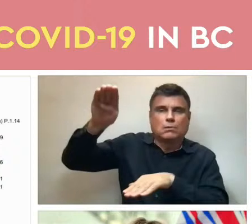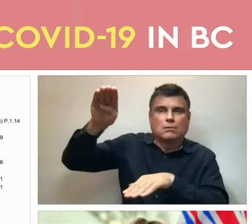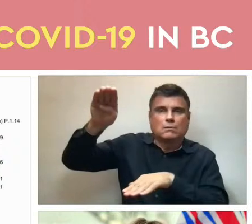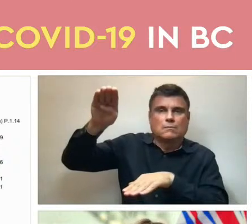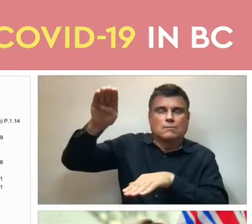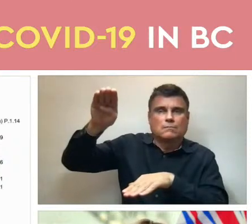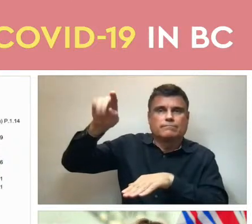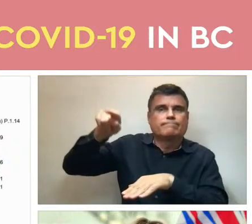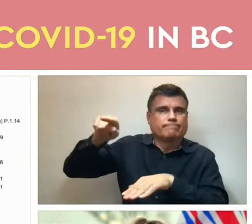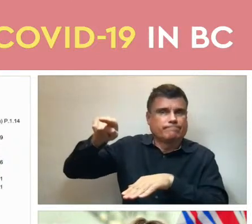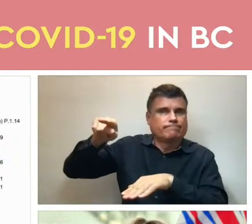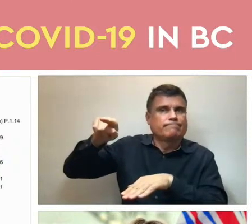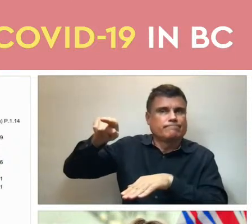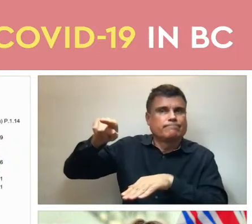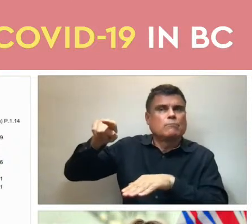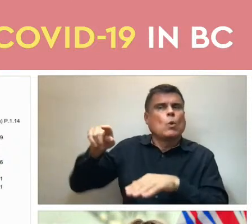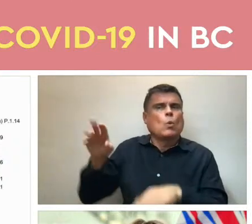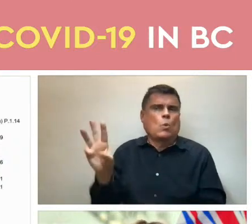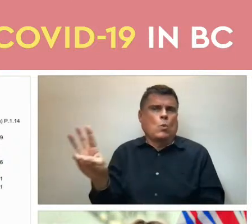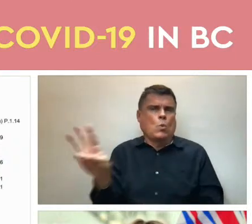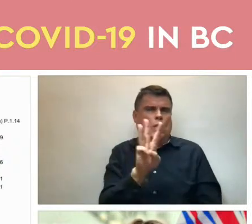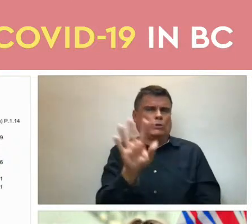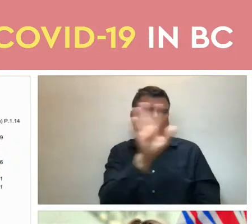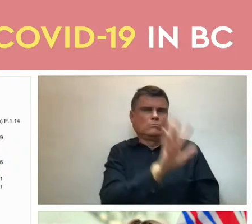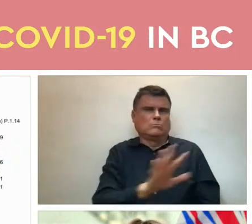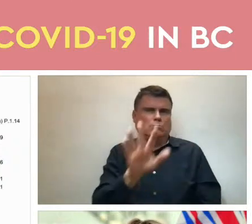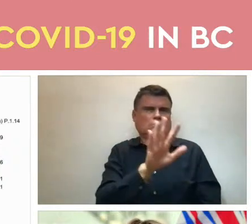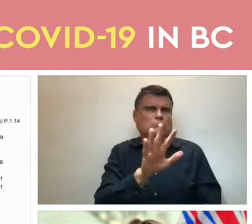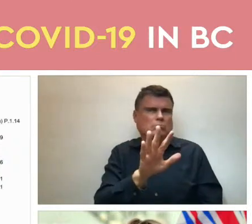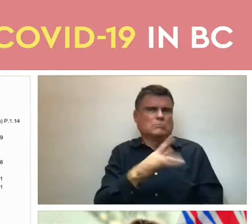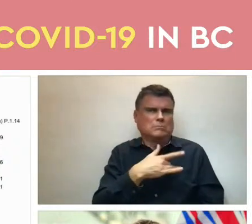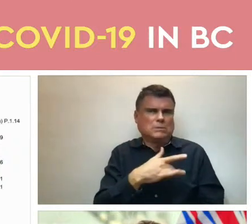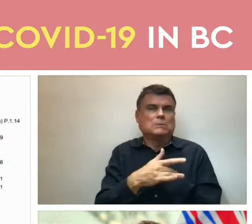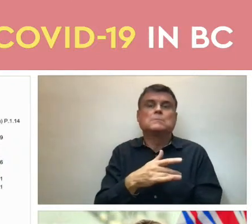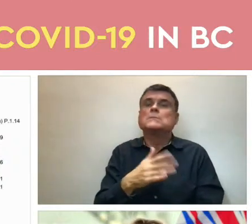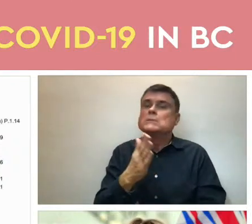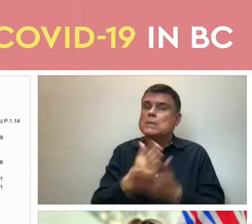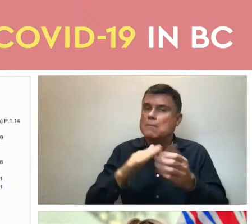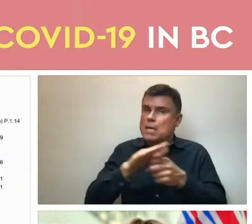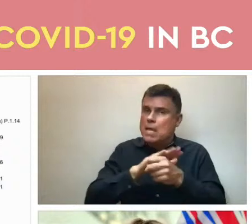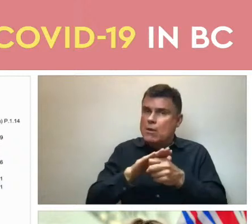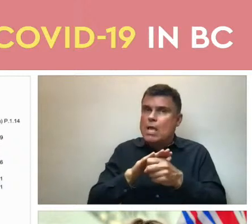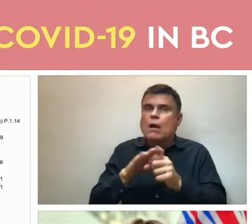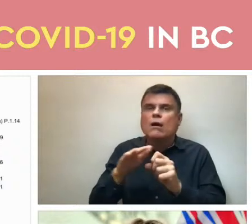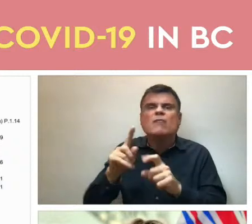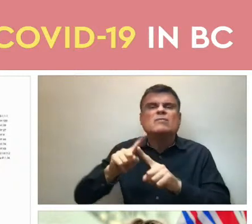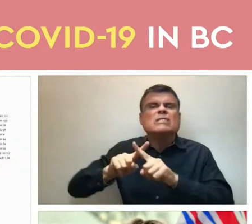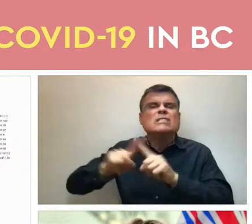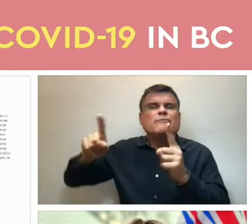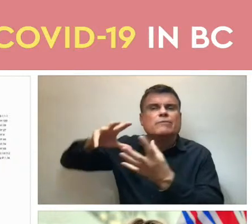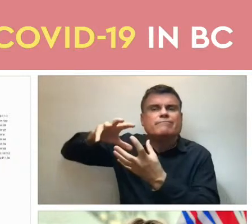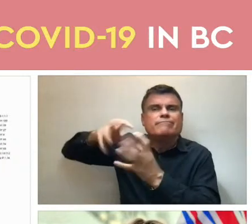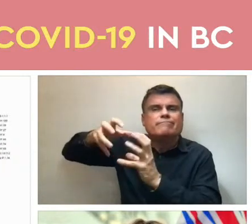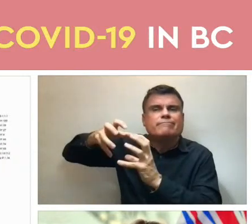seeing on a provincial basis, but we have seen some focal areas of transmission of other